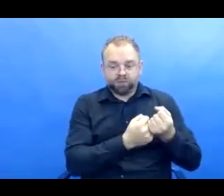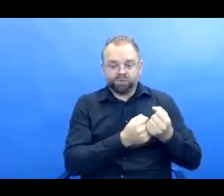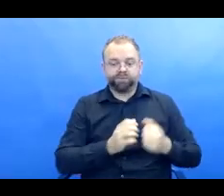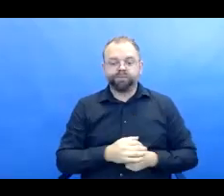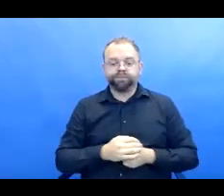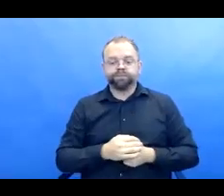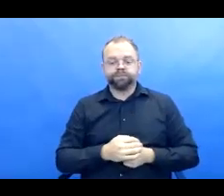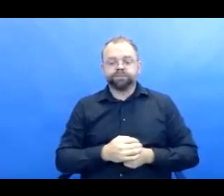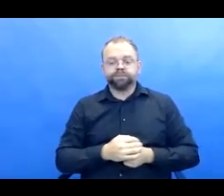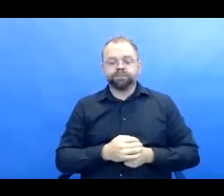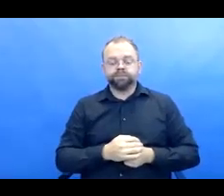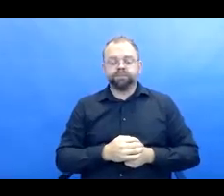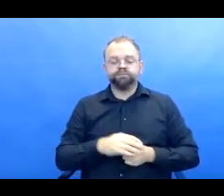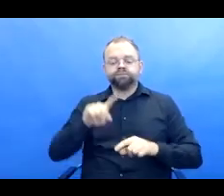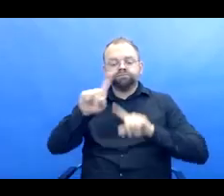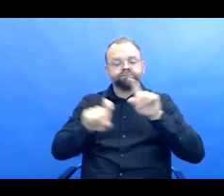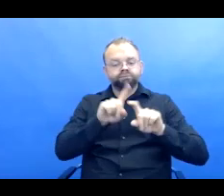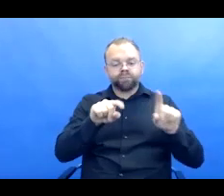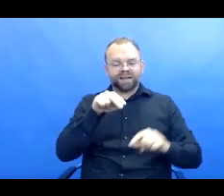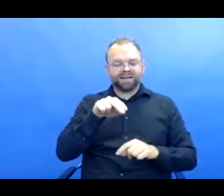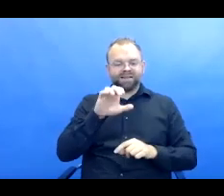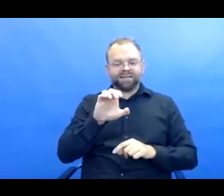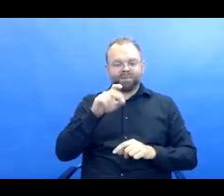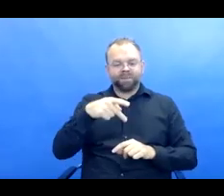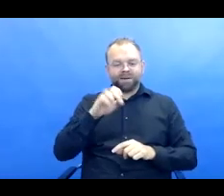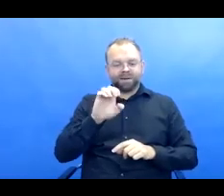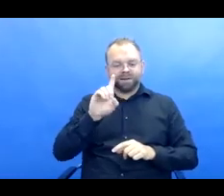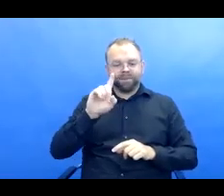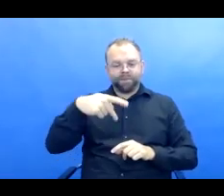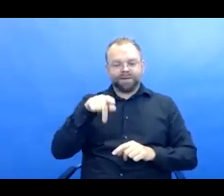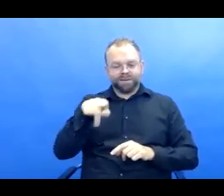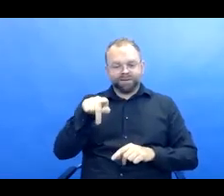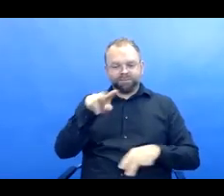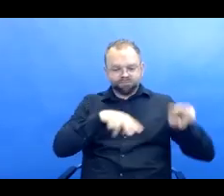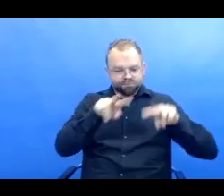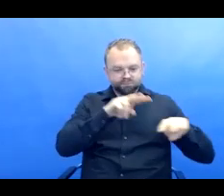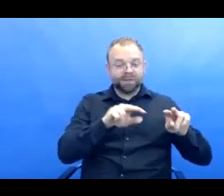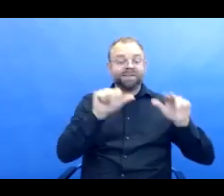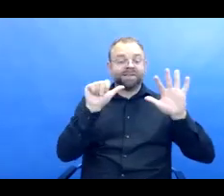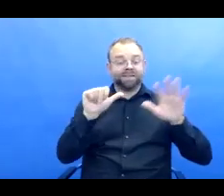that none of the women surveyed have access to this pension. Next slide.